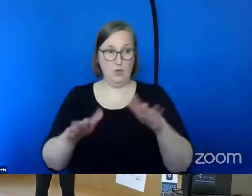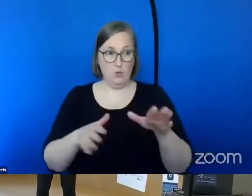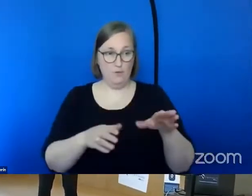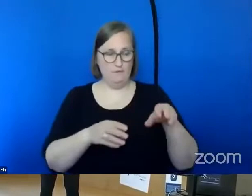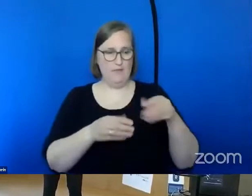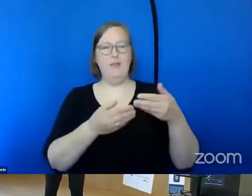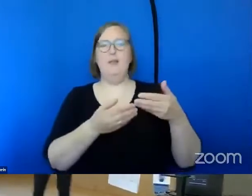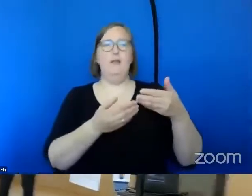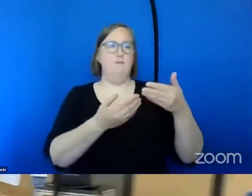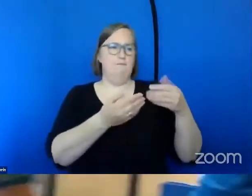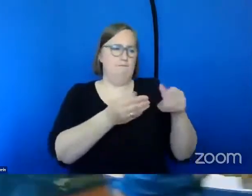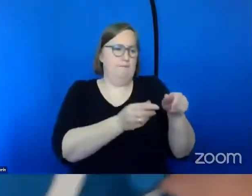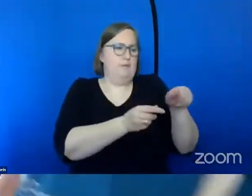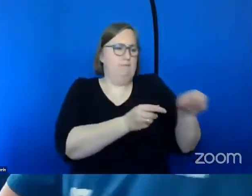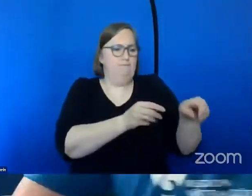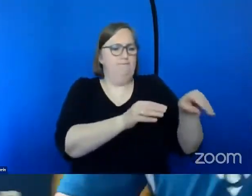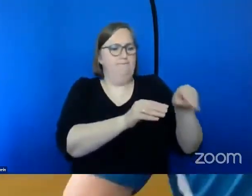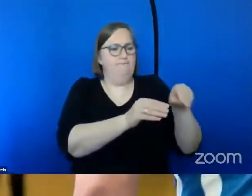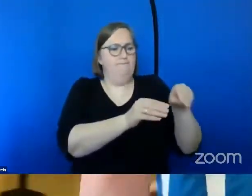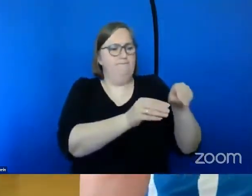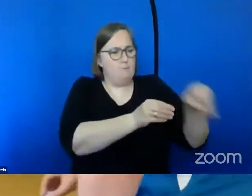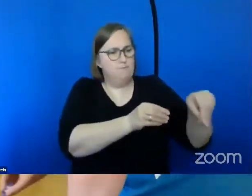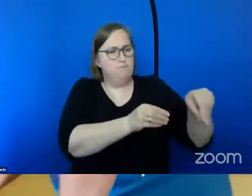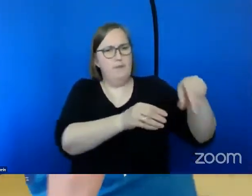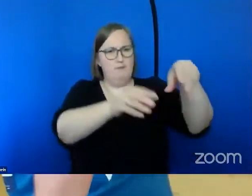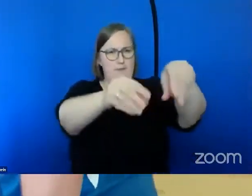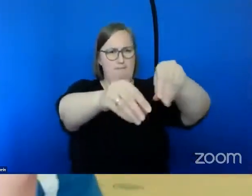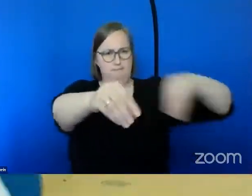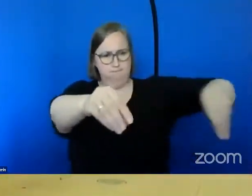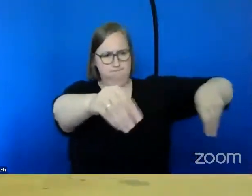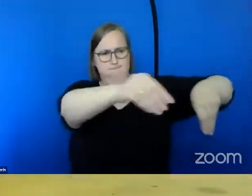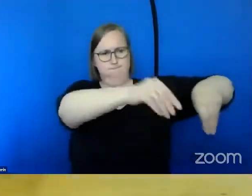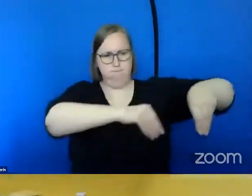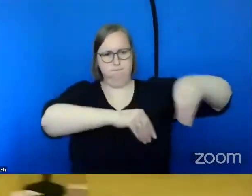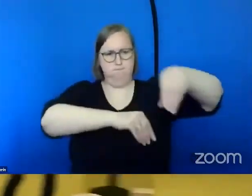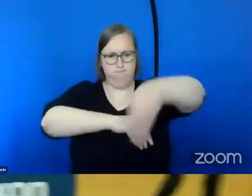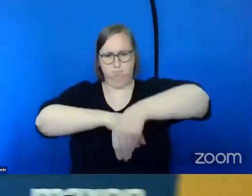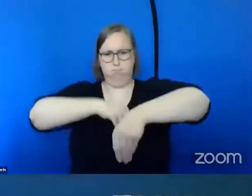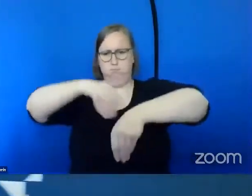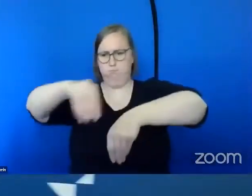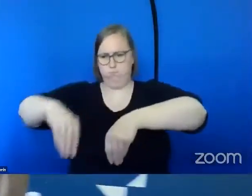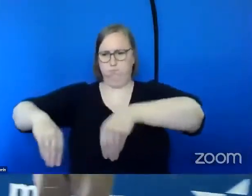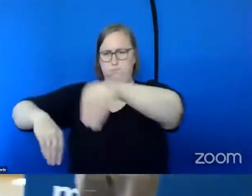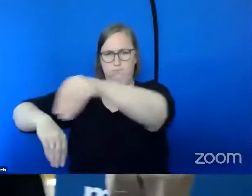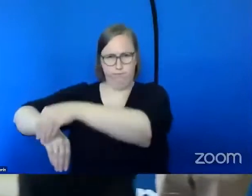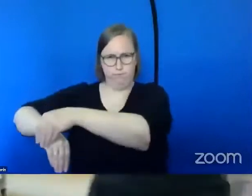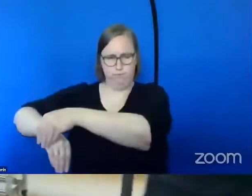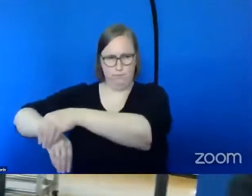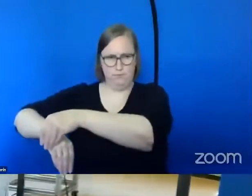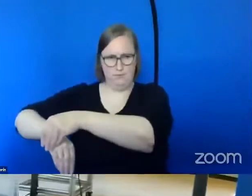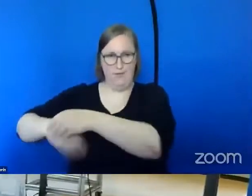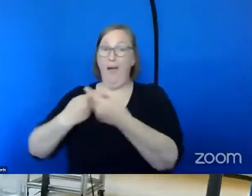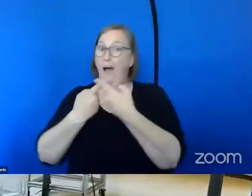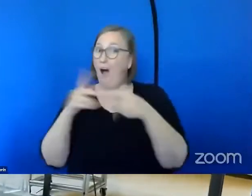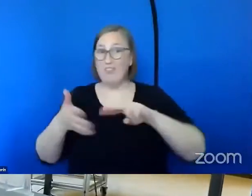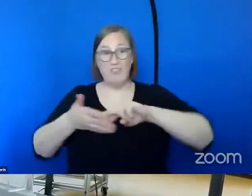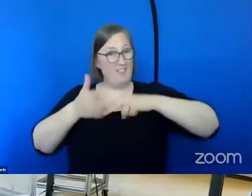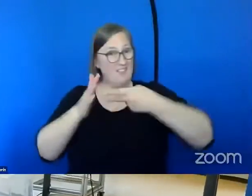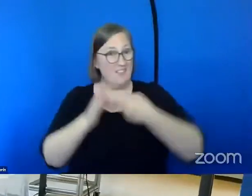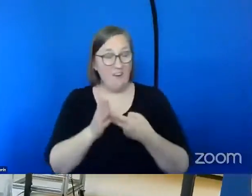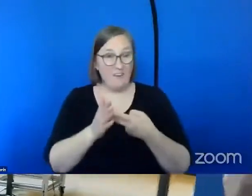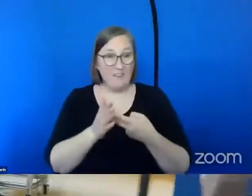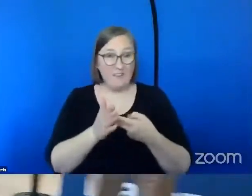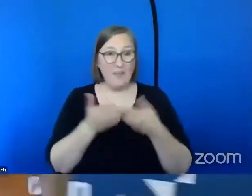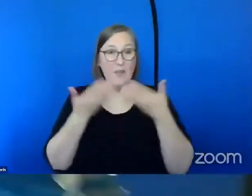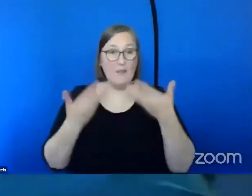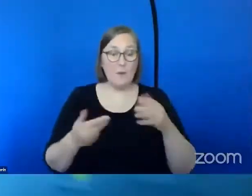He needs a perfect run, and I think he's going for all or nothing, trying the new tactics. It's taken him 40 seconds